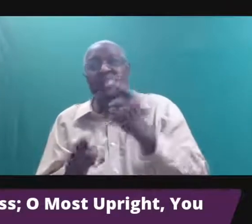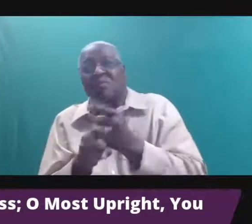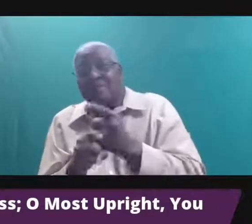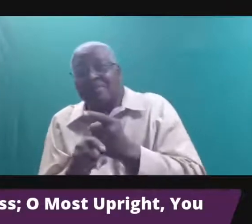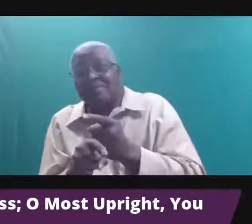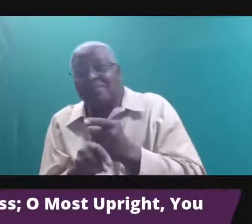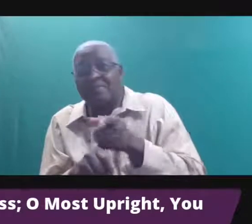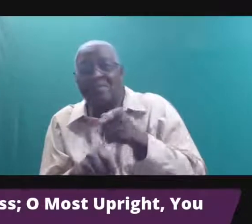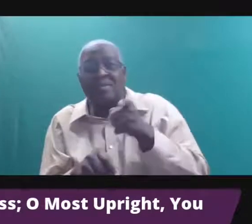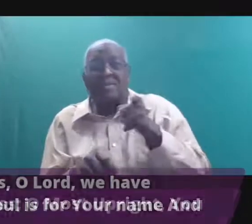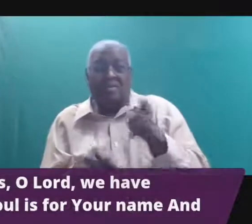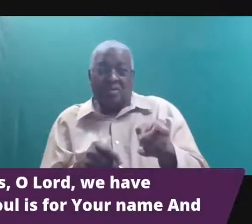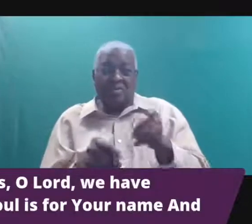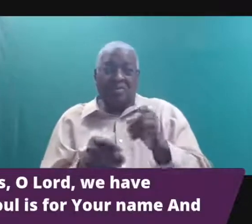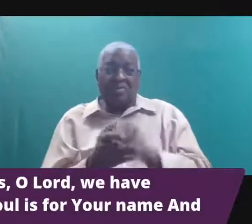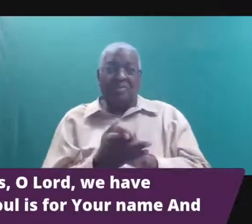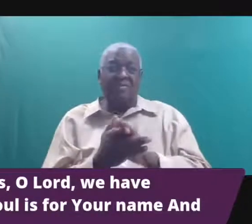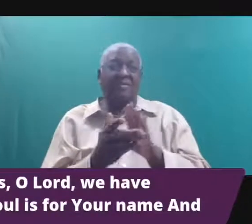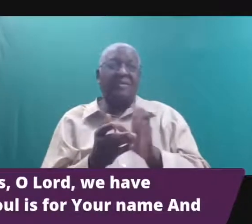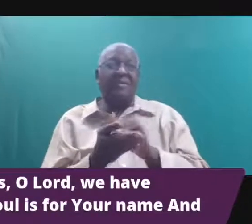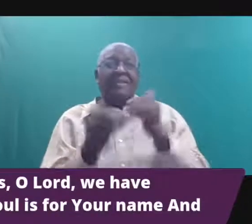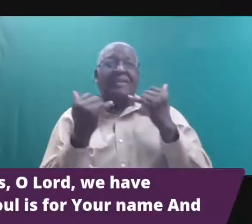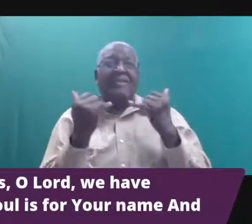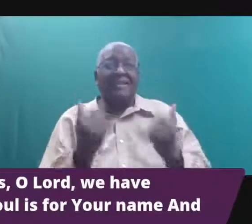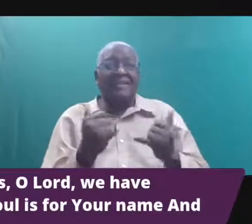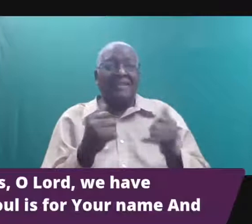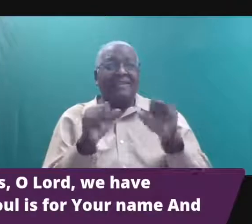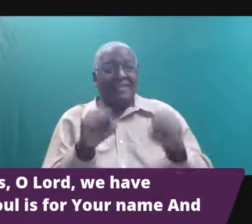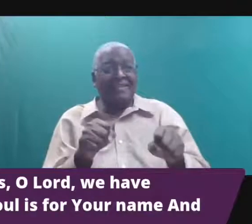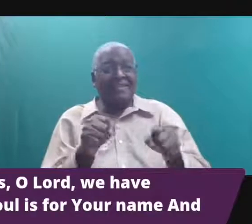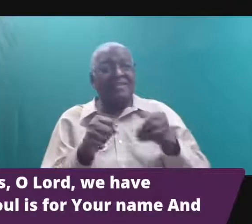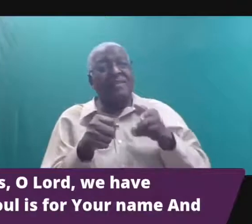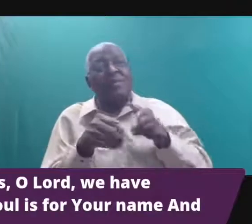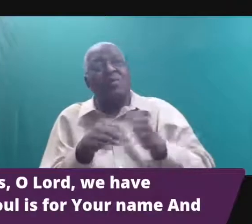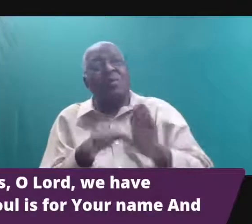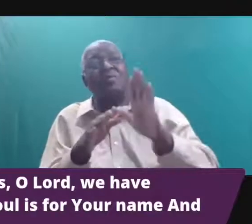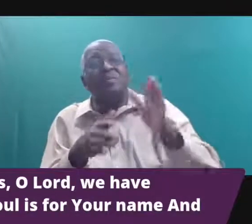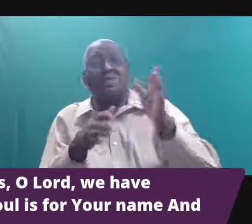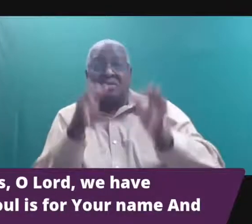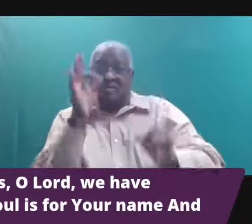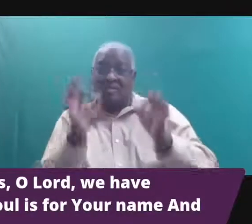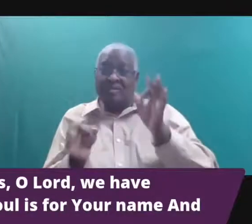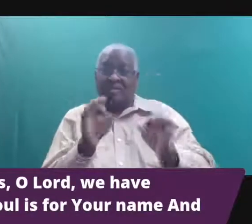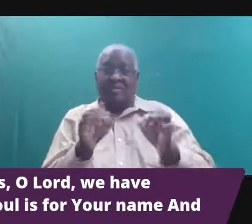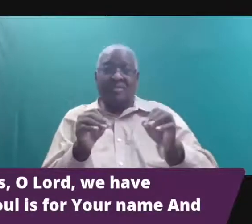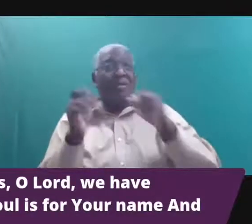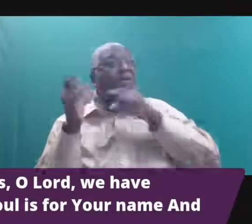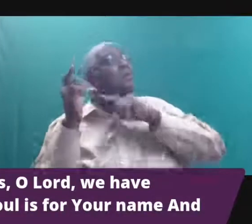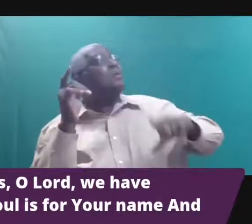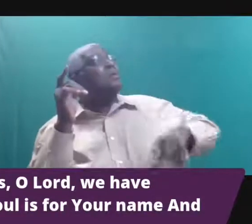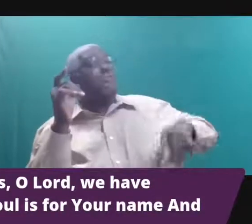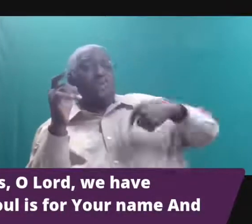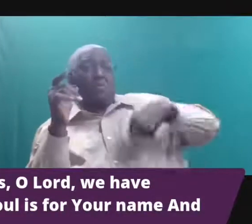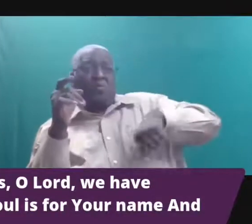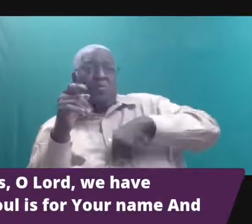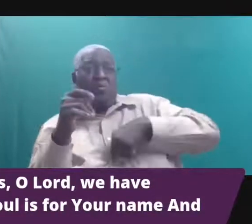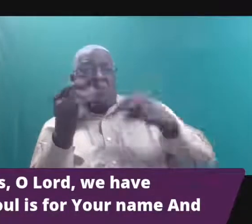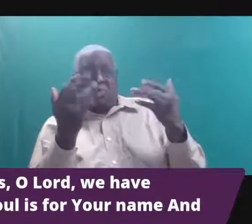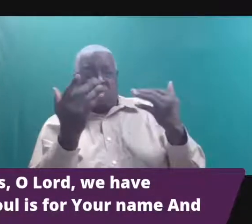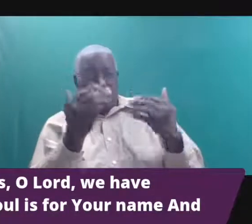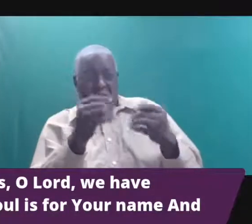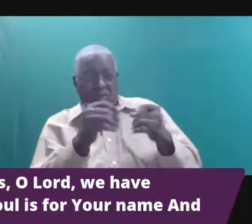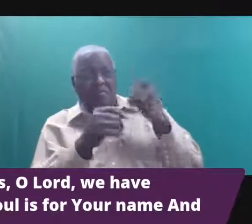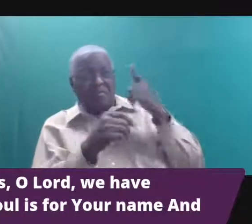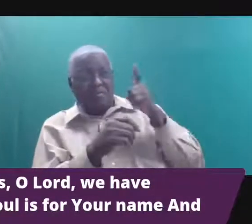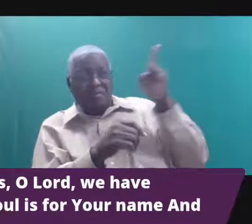path of the just. Yes, in the way of your judgments, O Lord, we have waited for you. The desire of our soul is in your